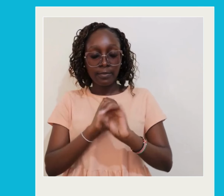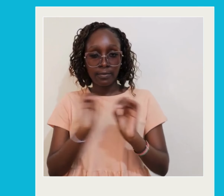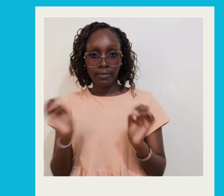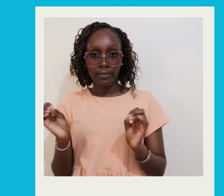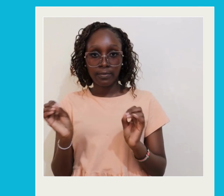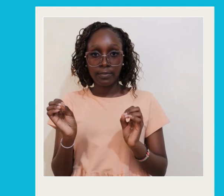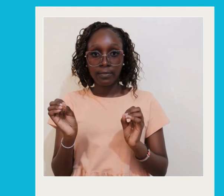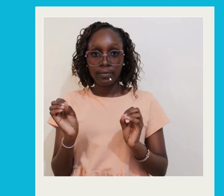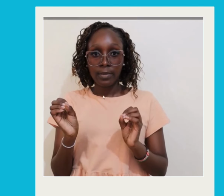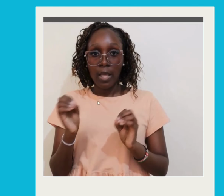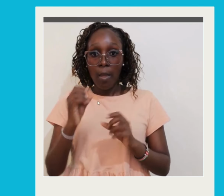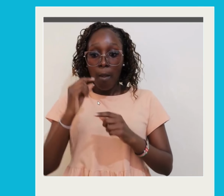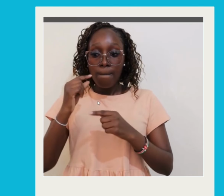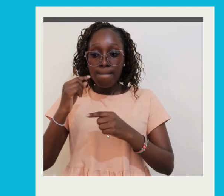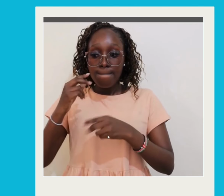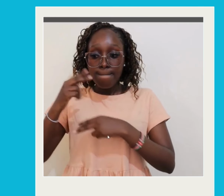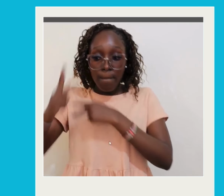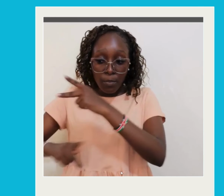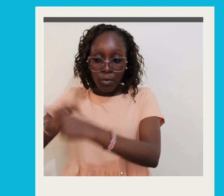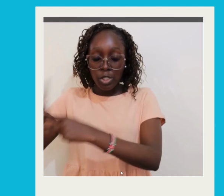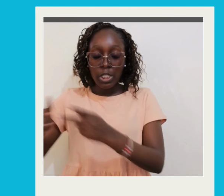PBO's non-existence.